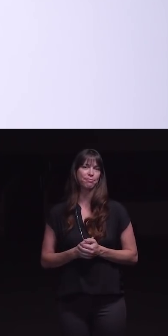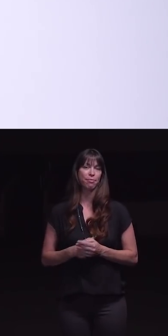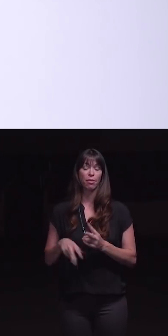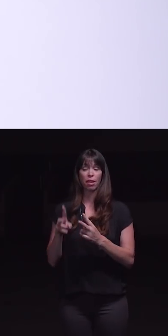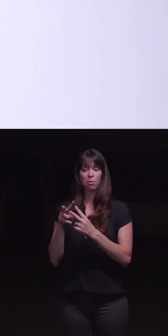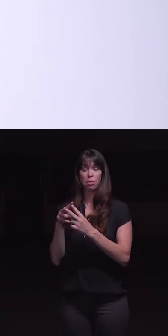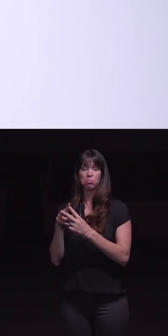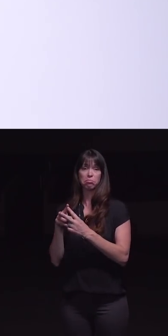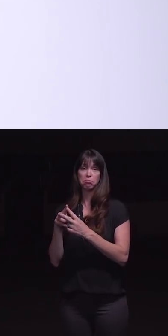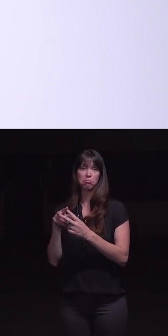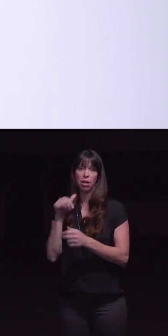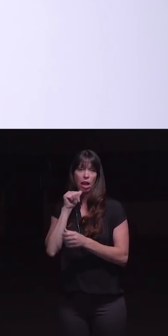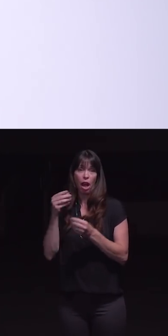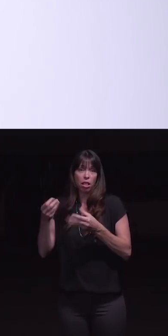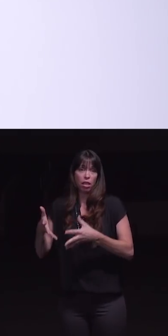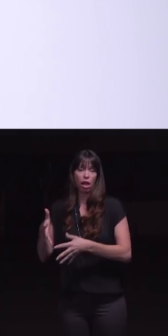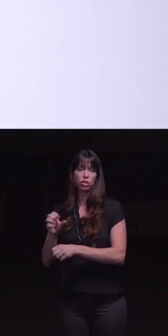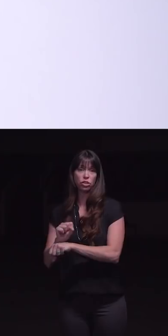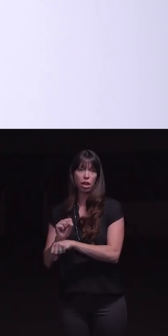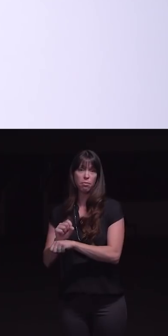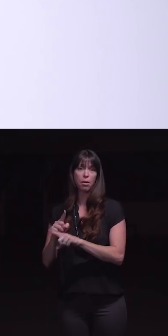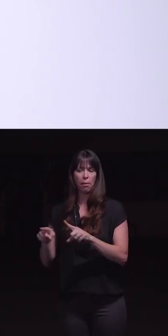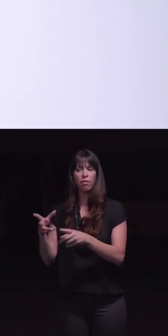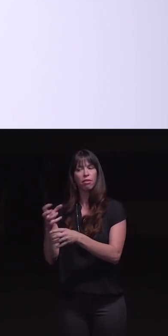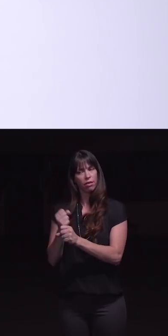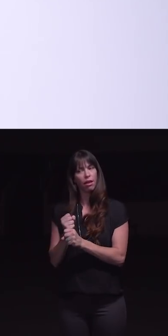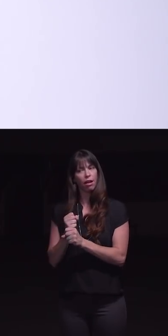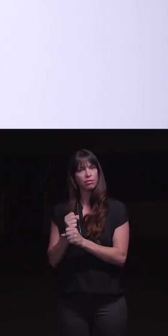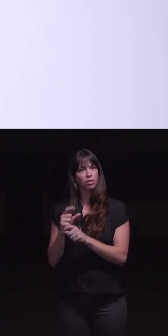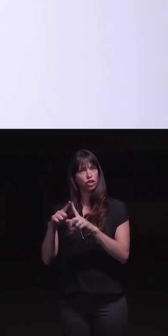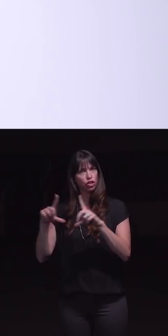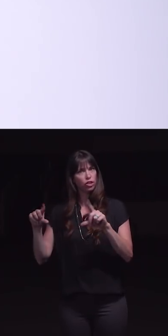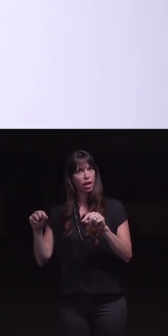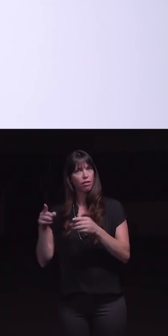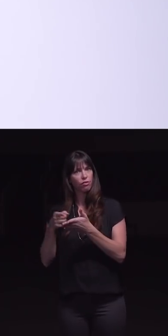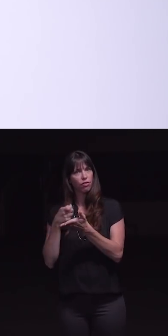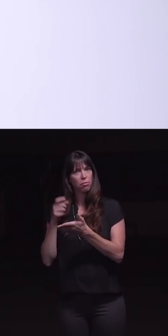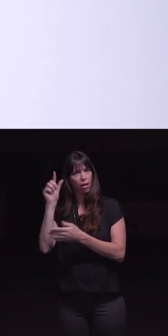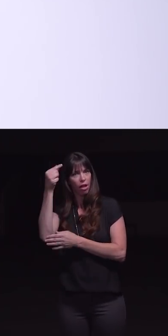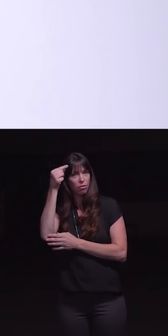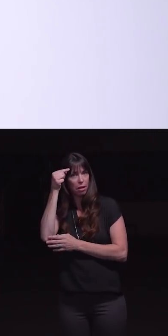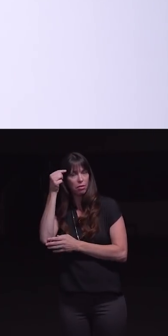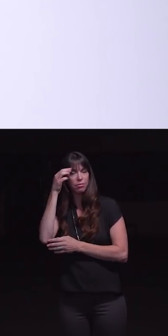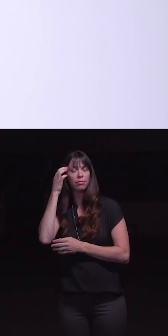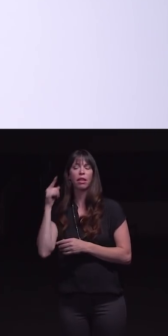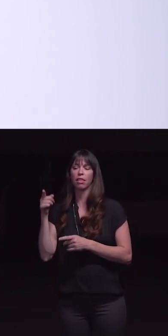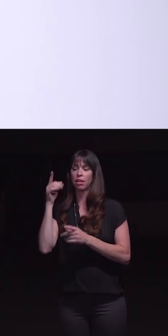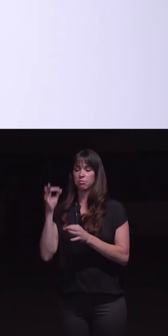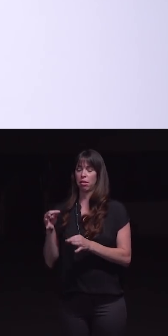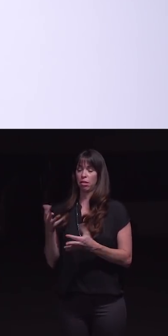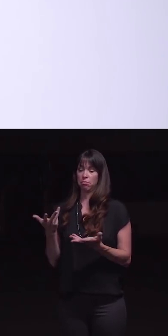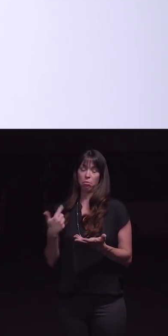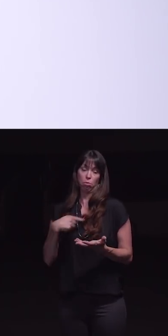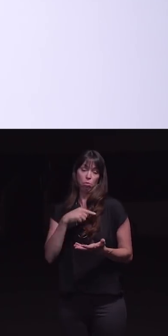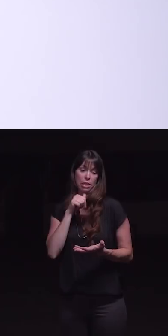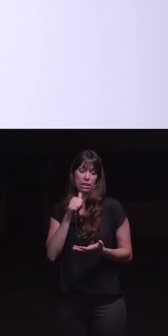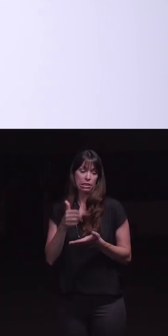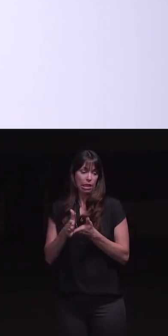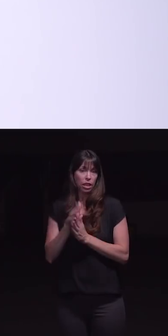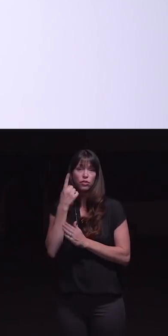job, but they got this check from the federal government. And they decided, we didn't ask for that